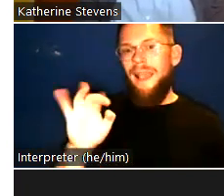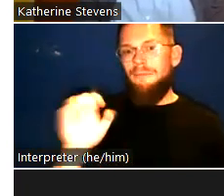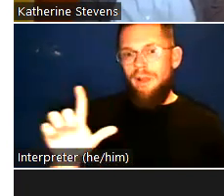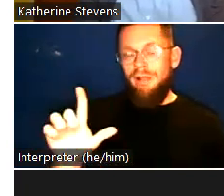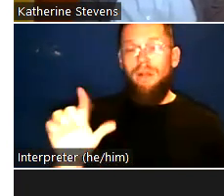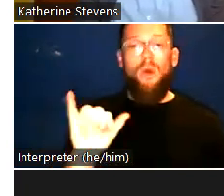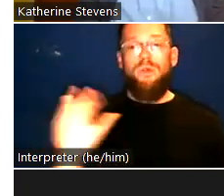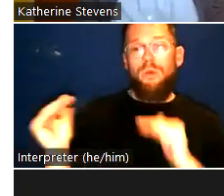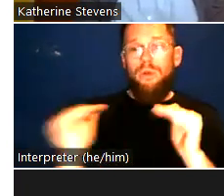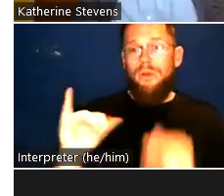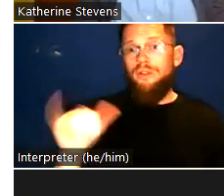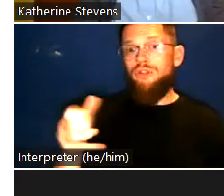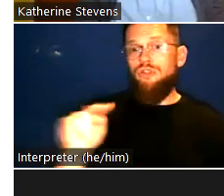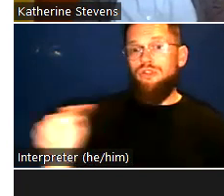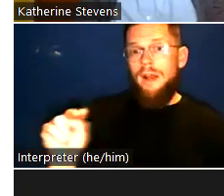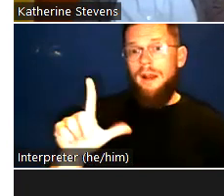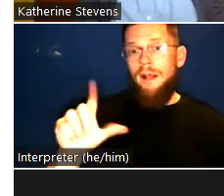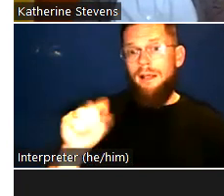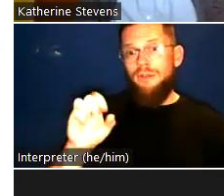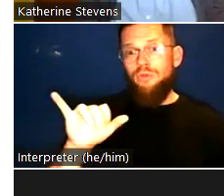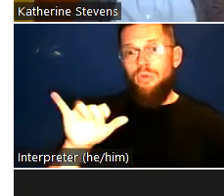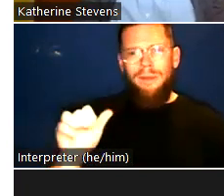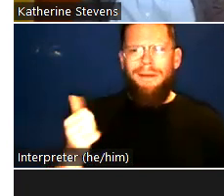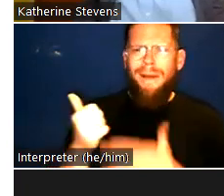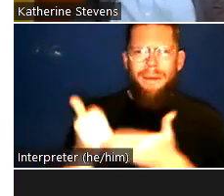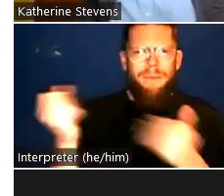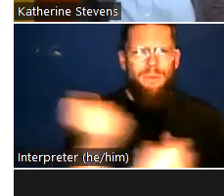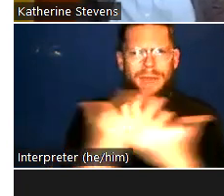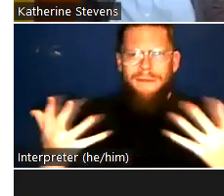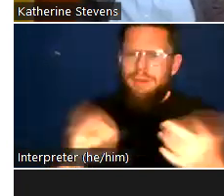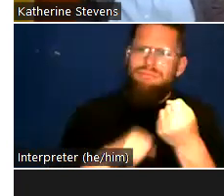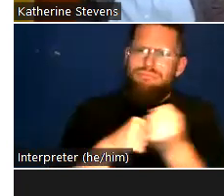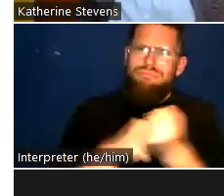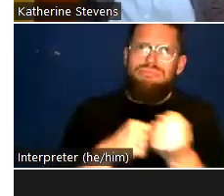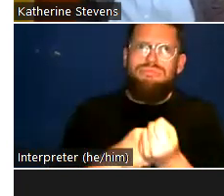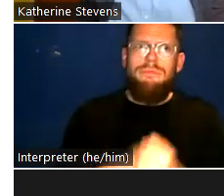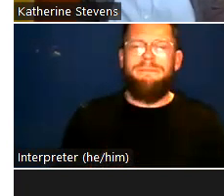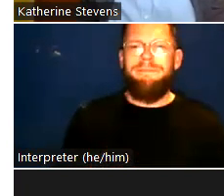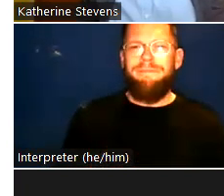colleagues, Jen and Toya, who are helping with everything behind the scenes.